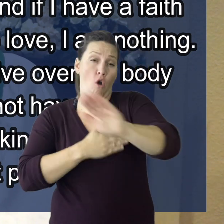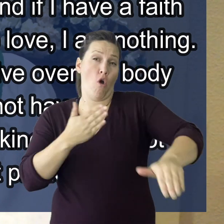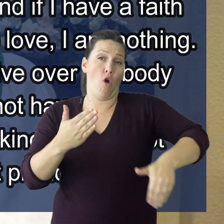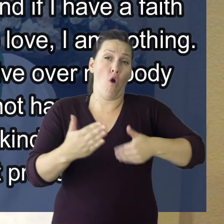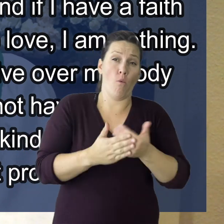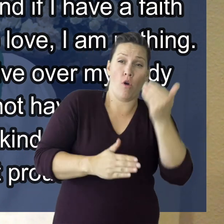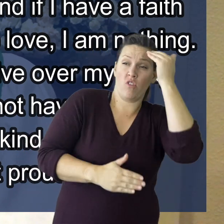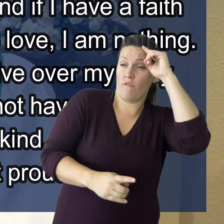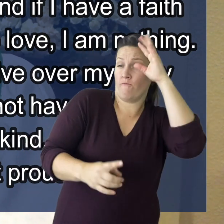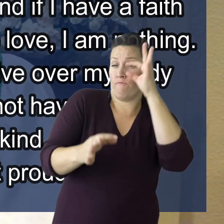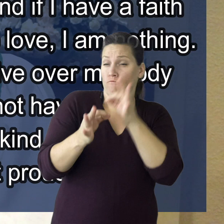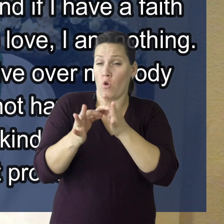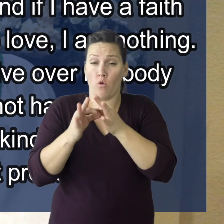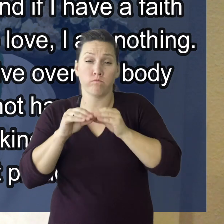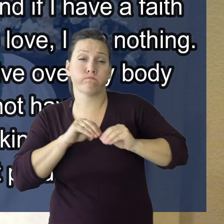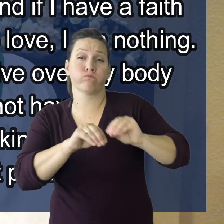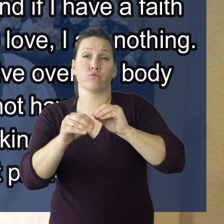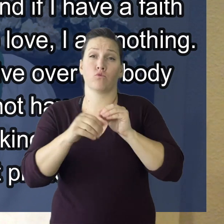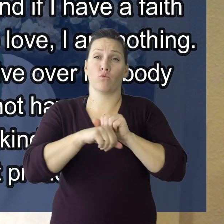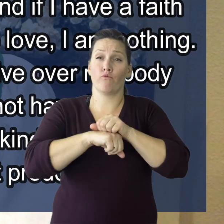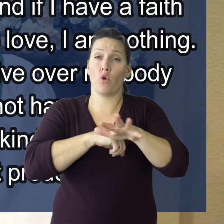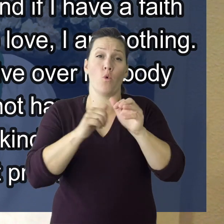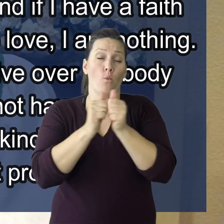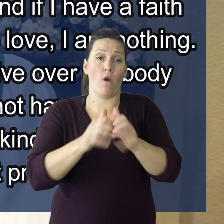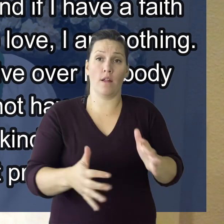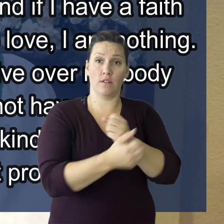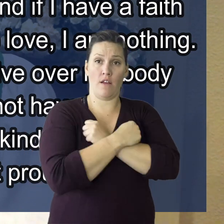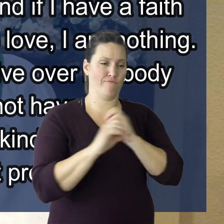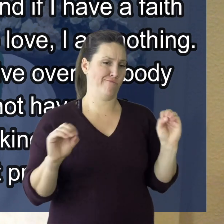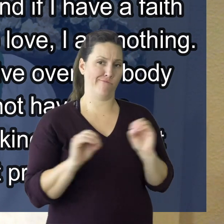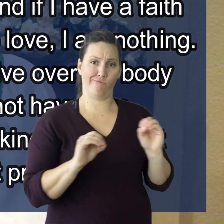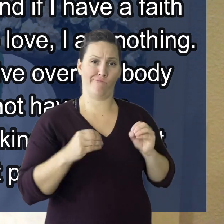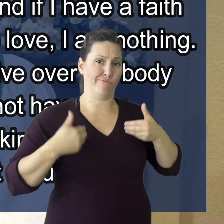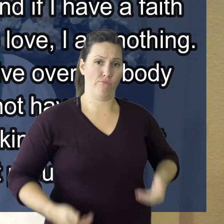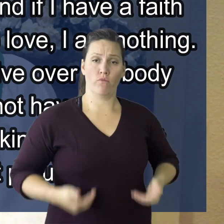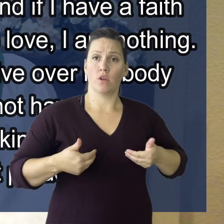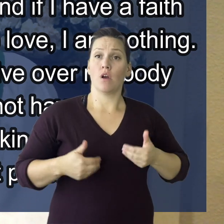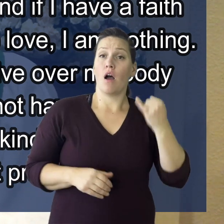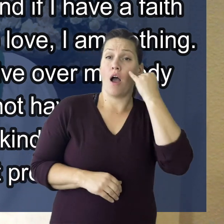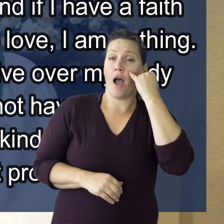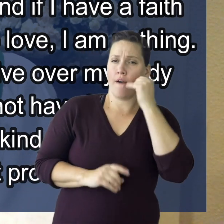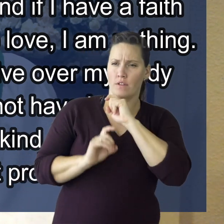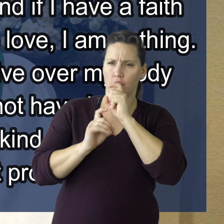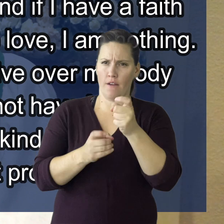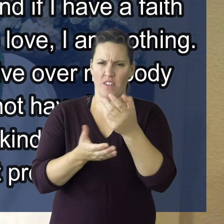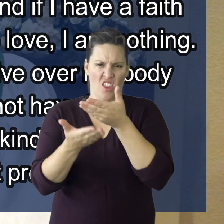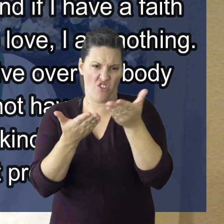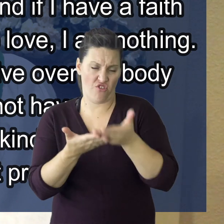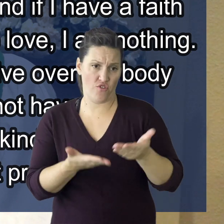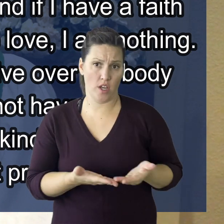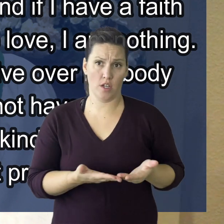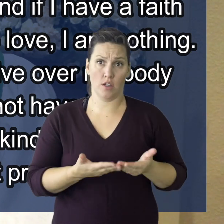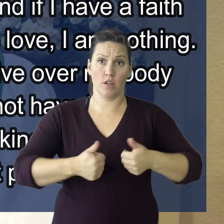if I have a faith that can move mountains, but do not have love, I am nothing. If I give all I possess